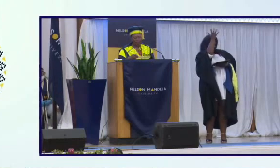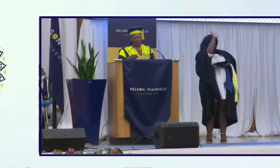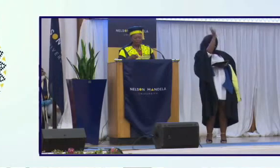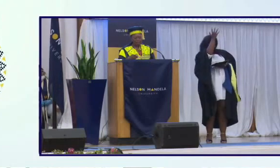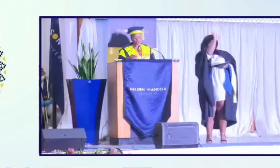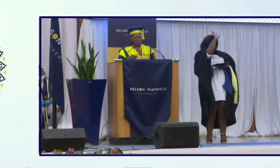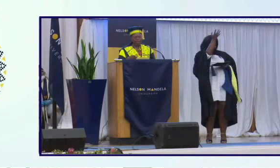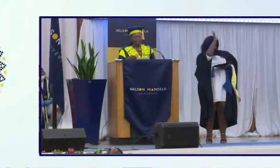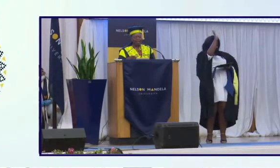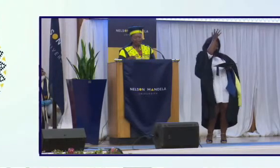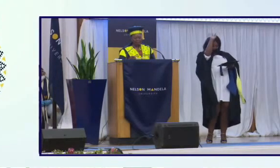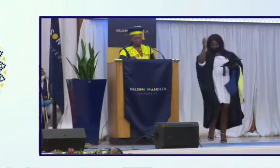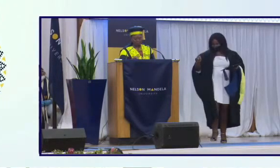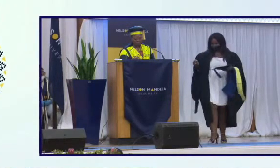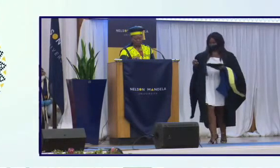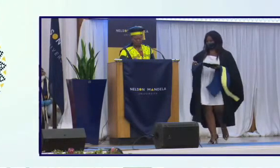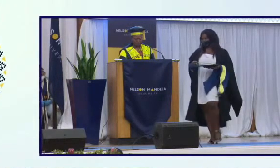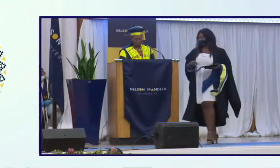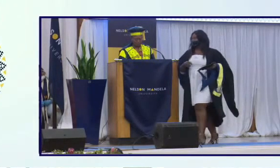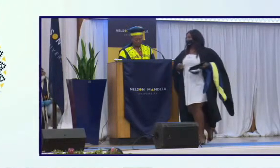Piwe Zondani.